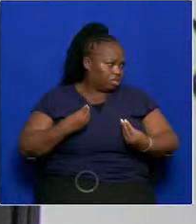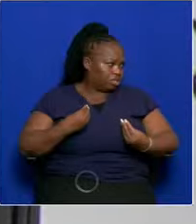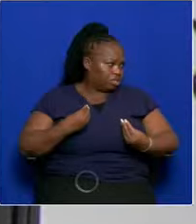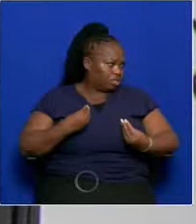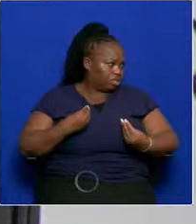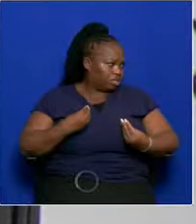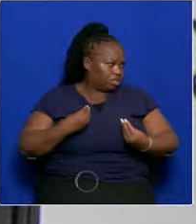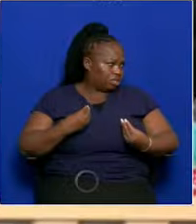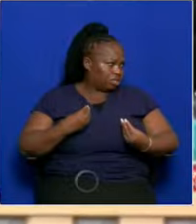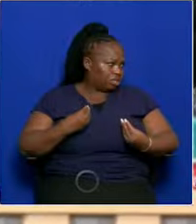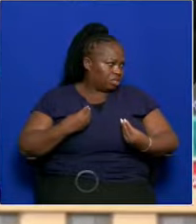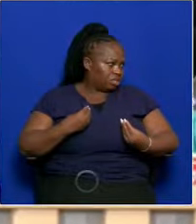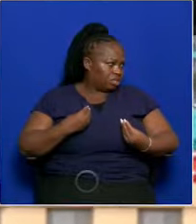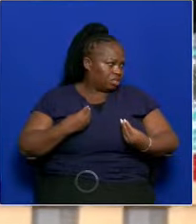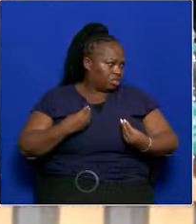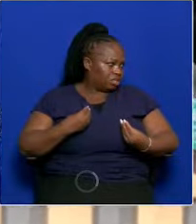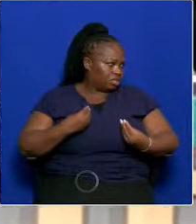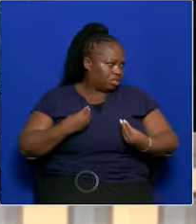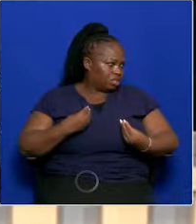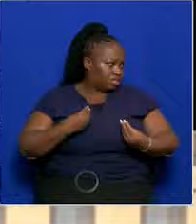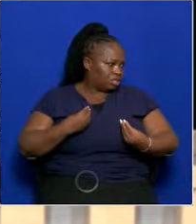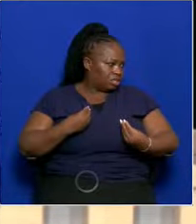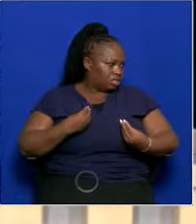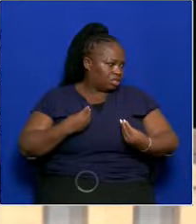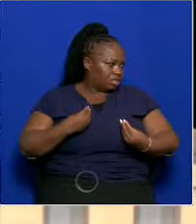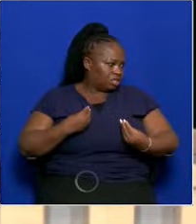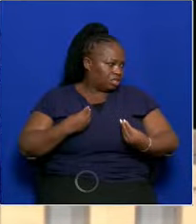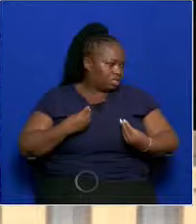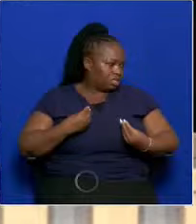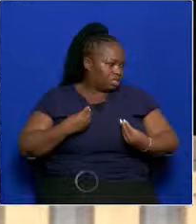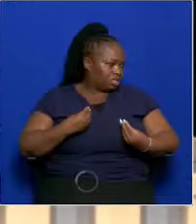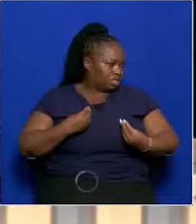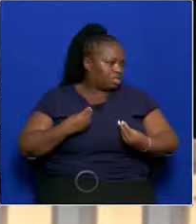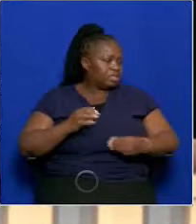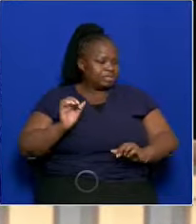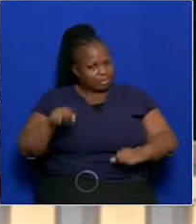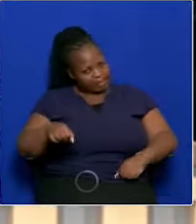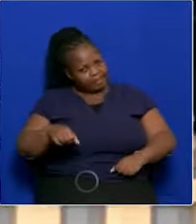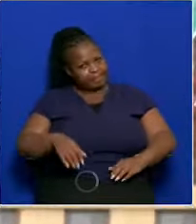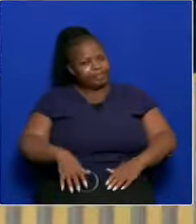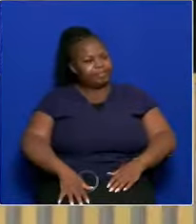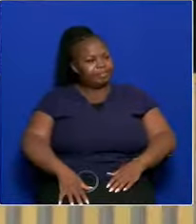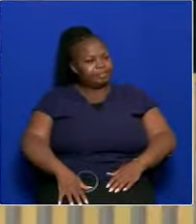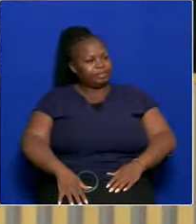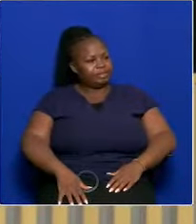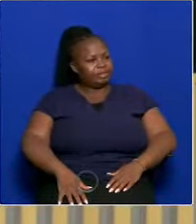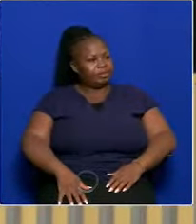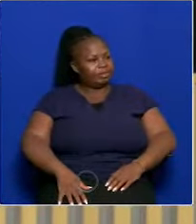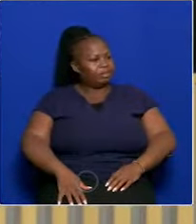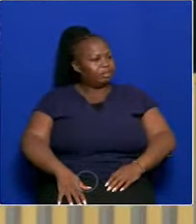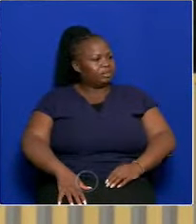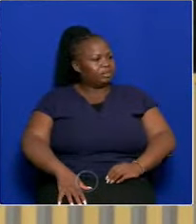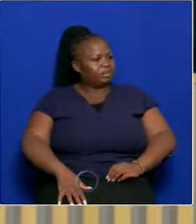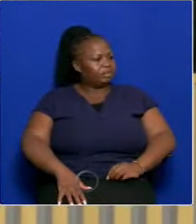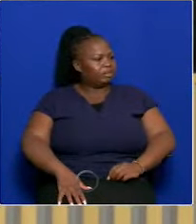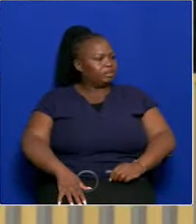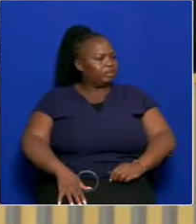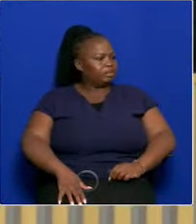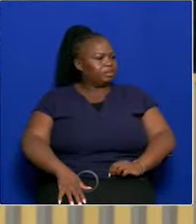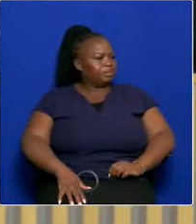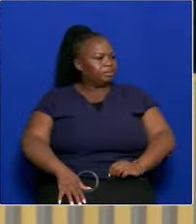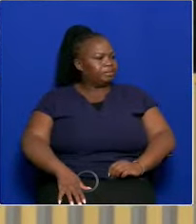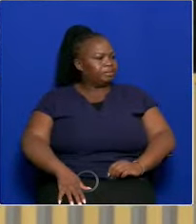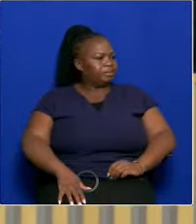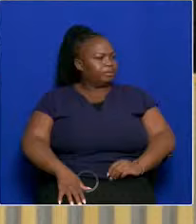Yes. Will do, Chair. Yeah, thank you. Thank you very much. Thank you, General. Thank